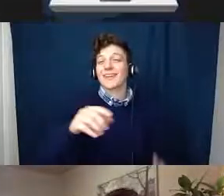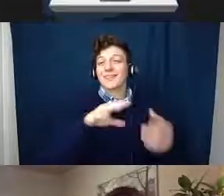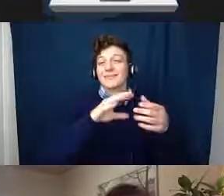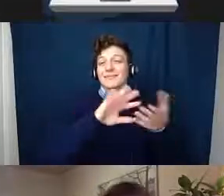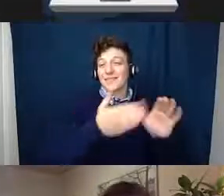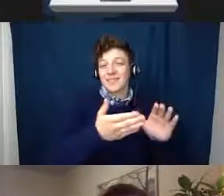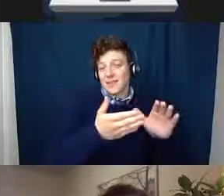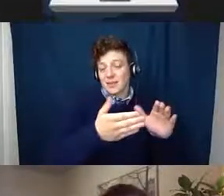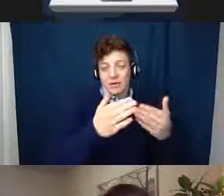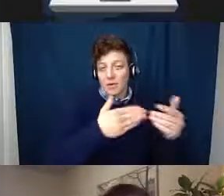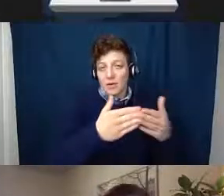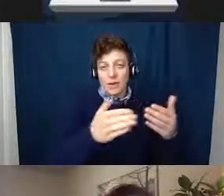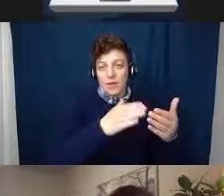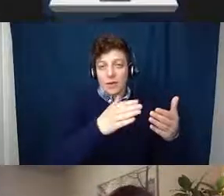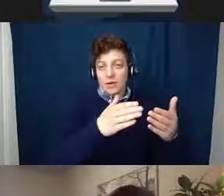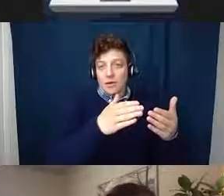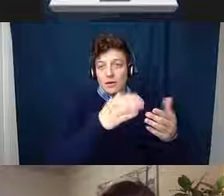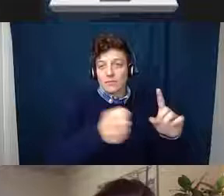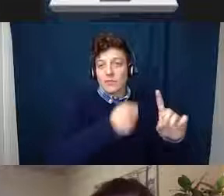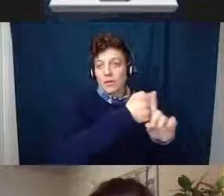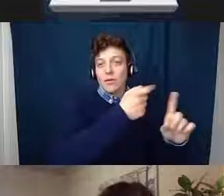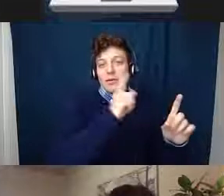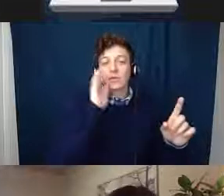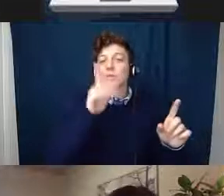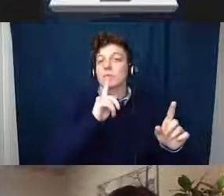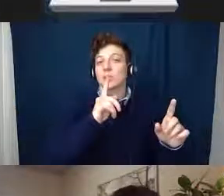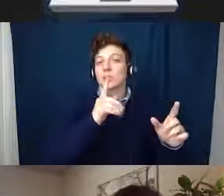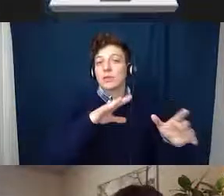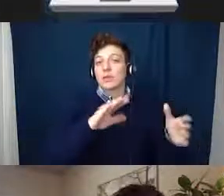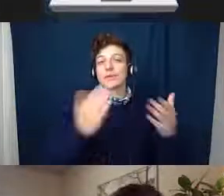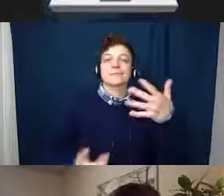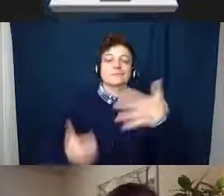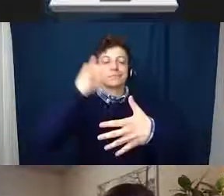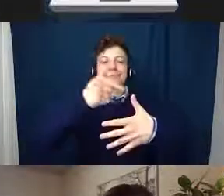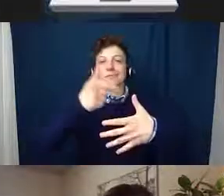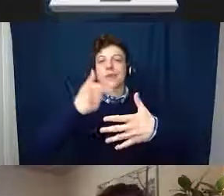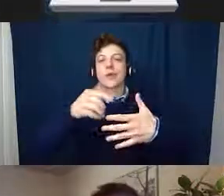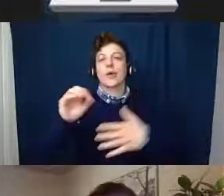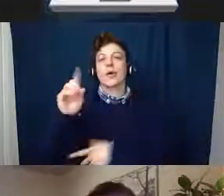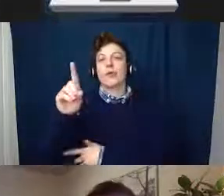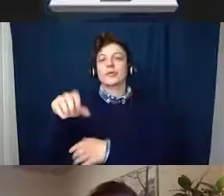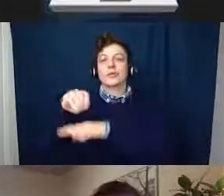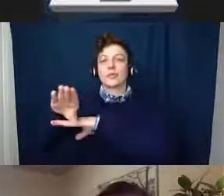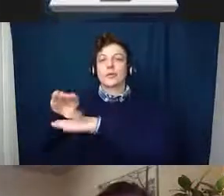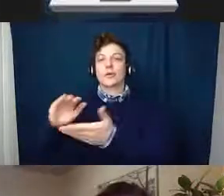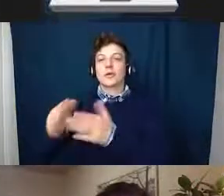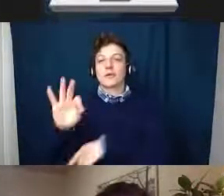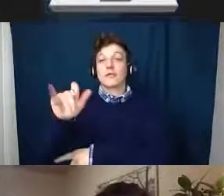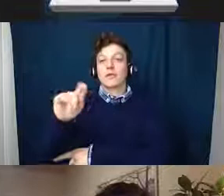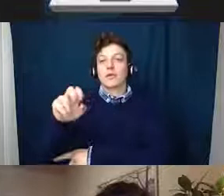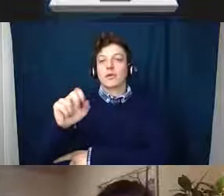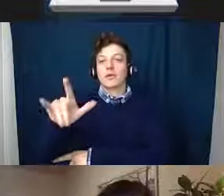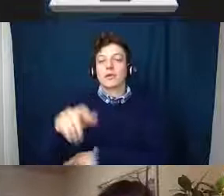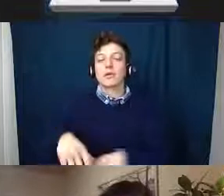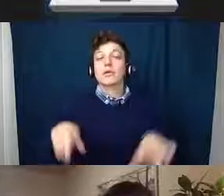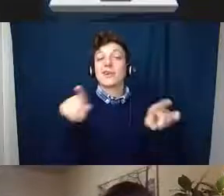the leading cause of overdose deaths. We're also, though, seeing fentanyl increasingly being detected in